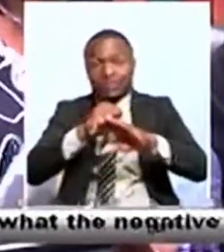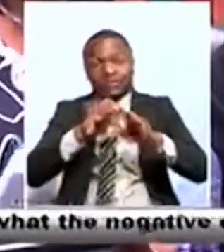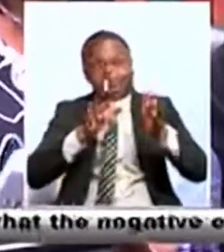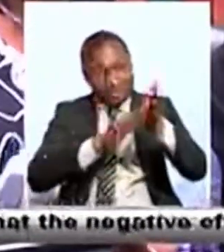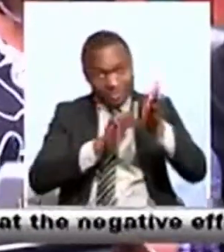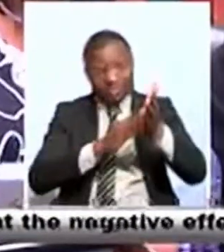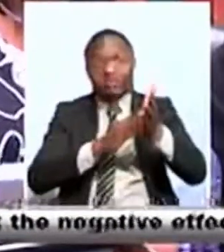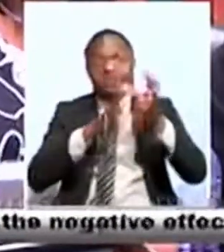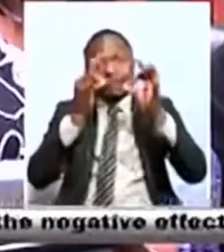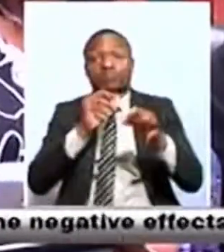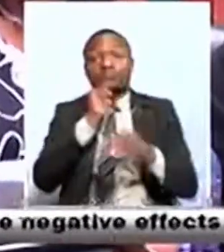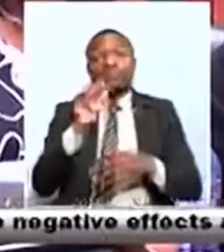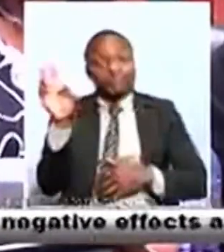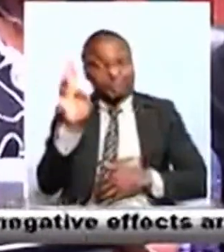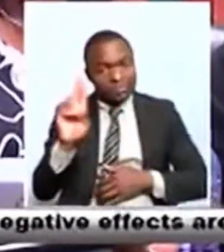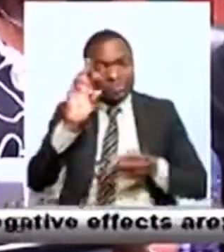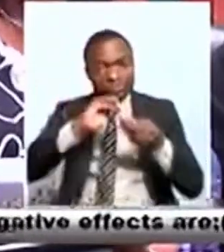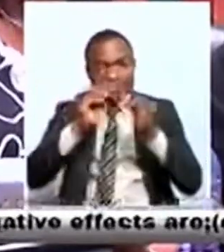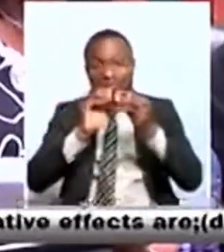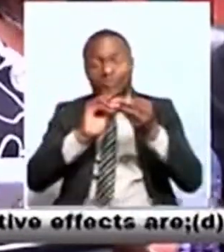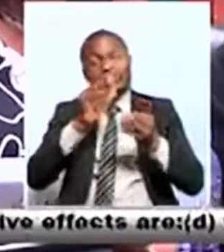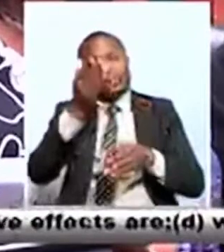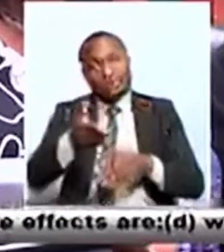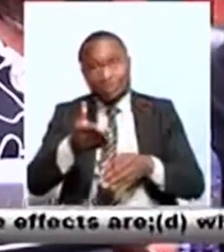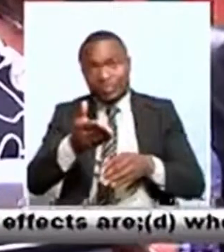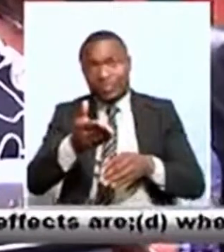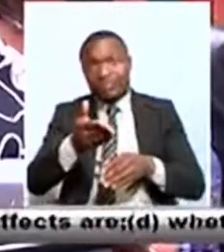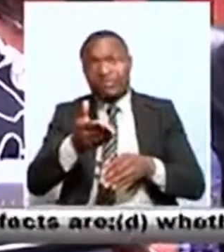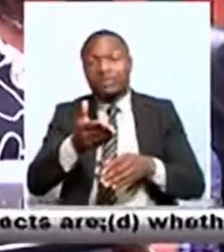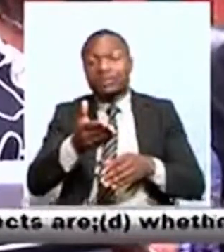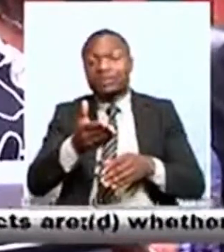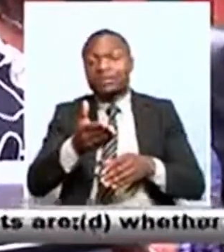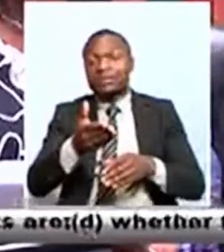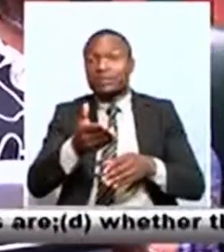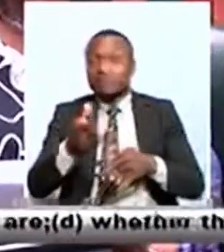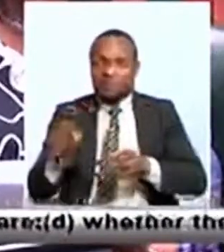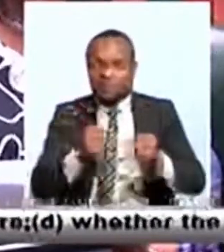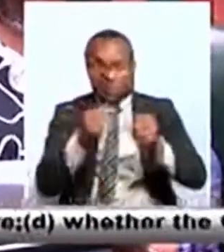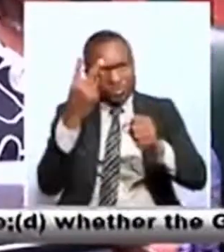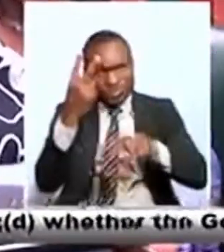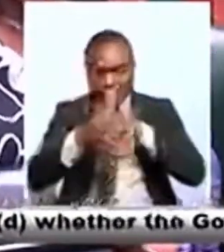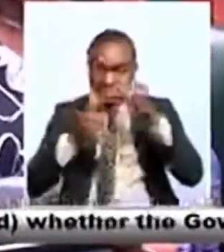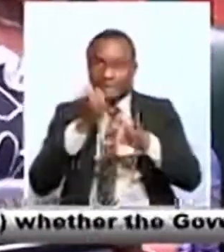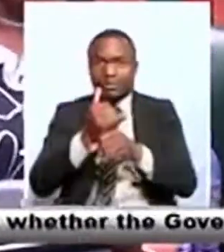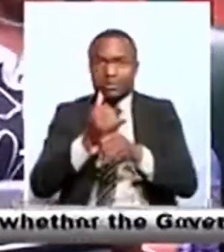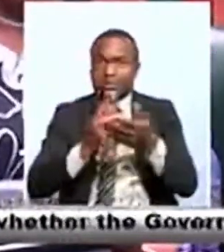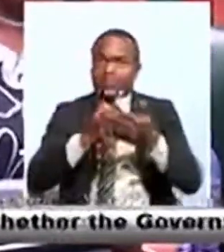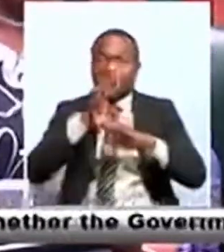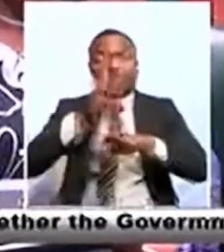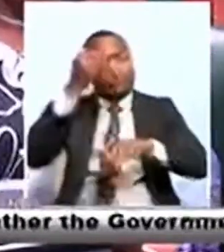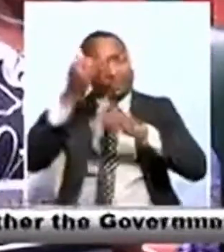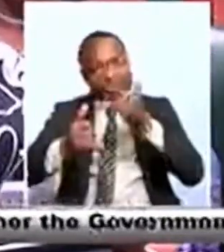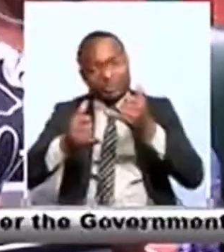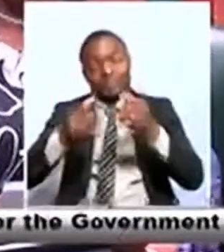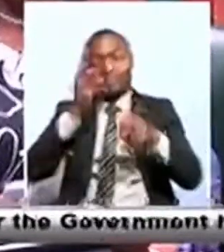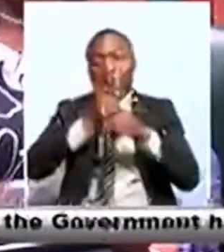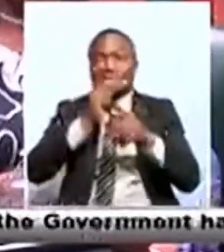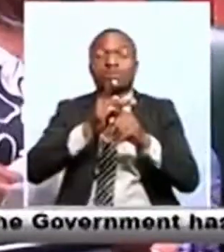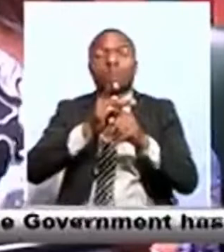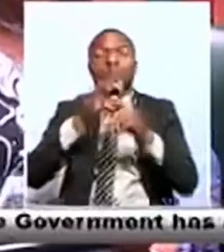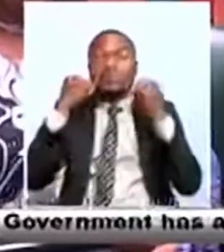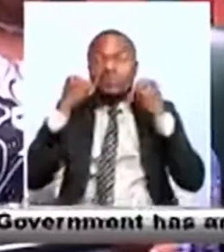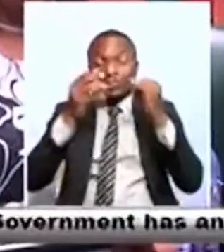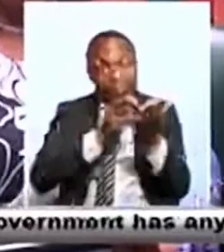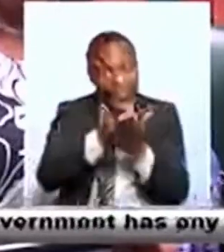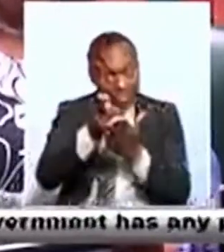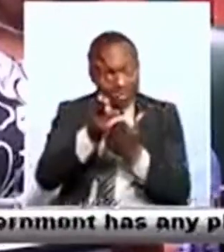not used, the number remains valid for another 2 years, after which it expires to maintain data integrity. At the